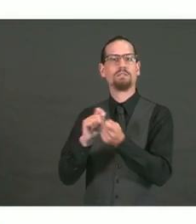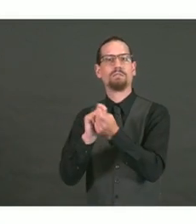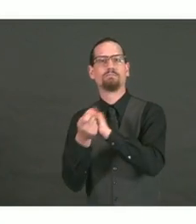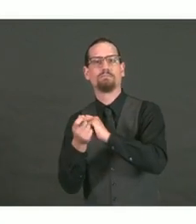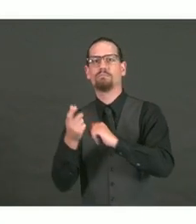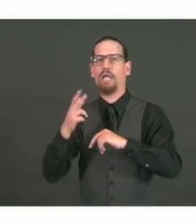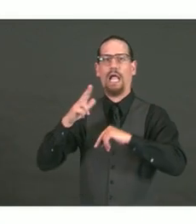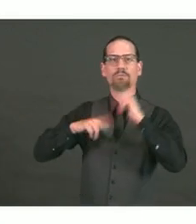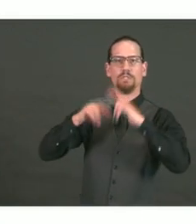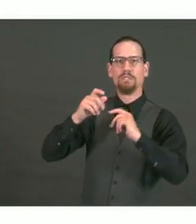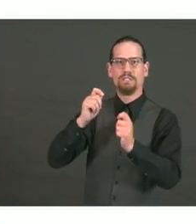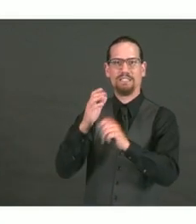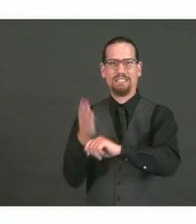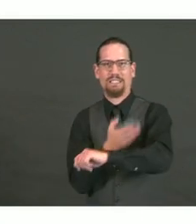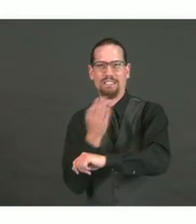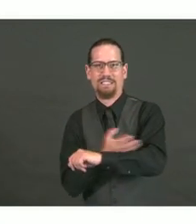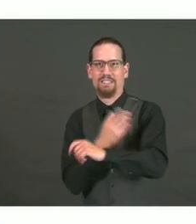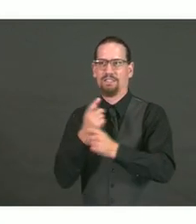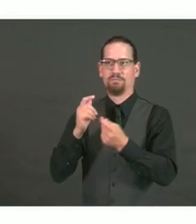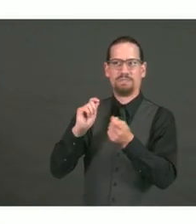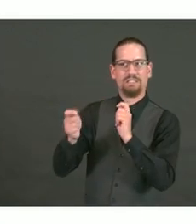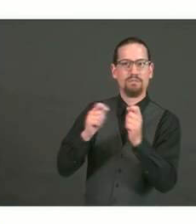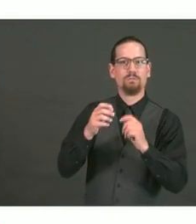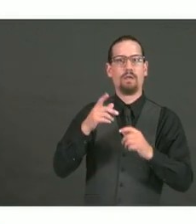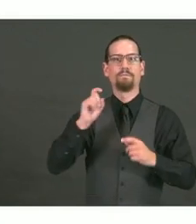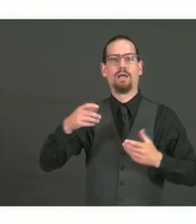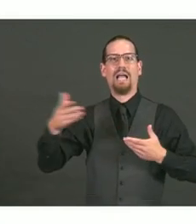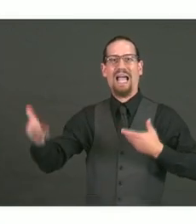that they can be cleaned adequately every day.